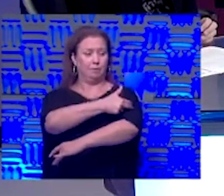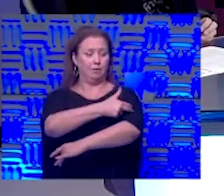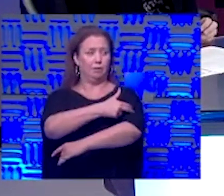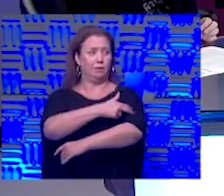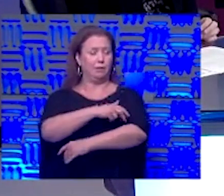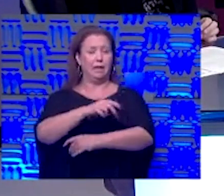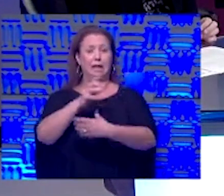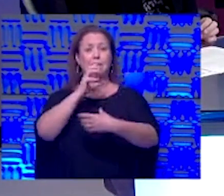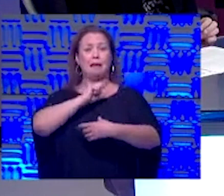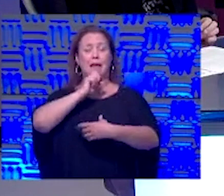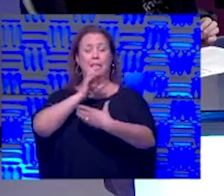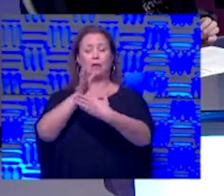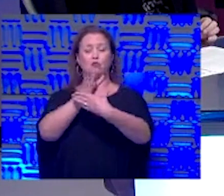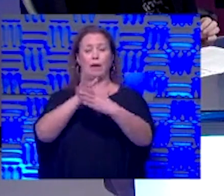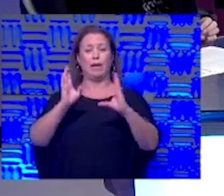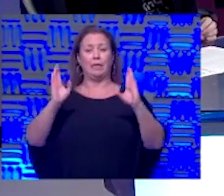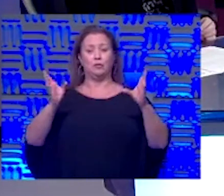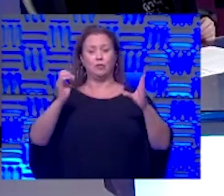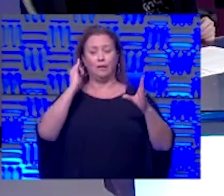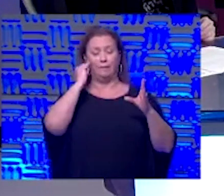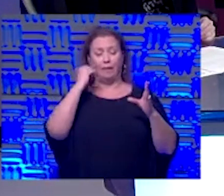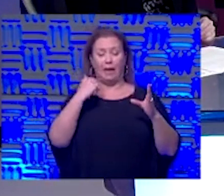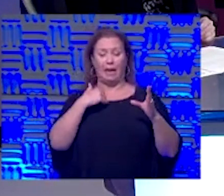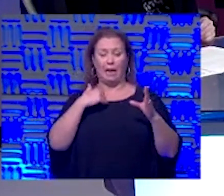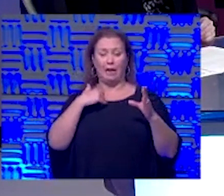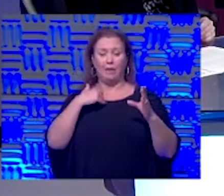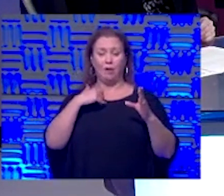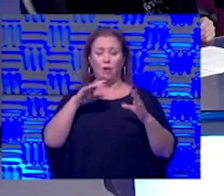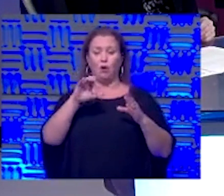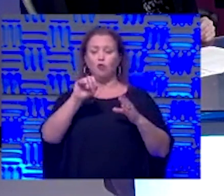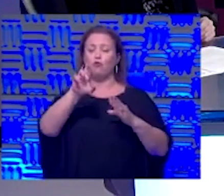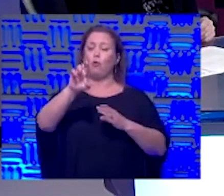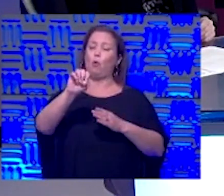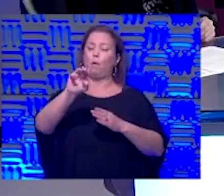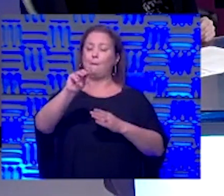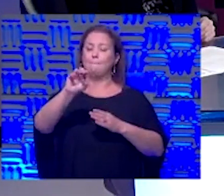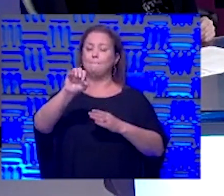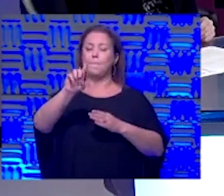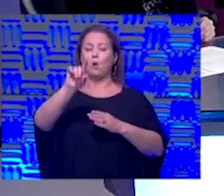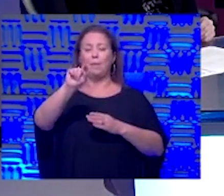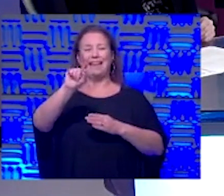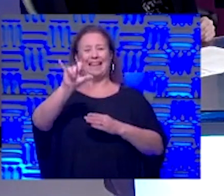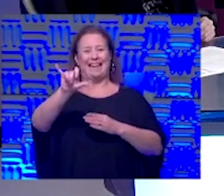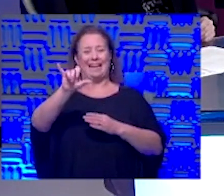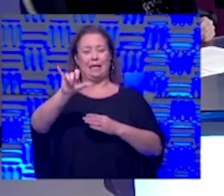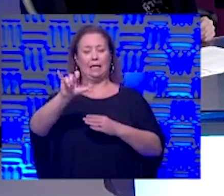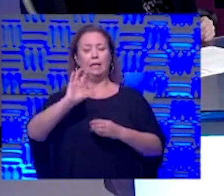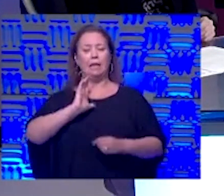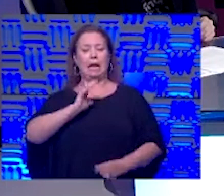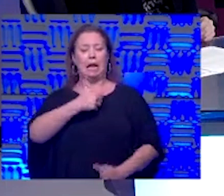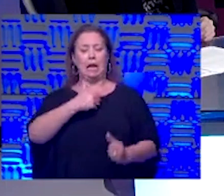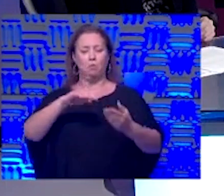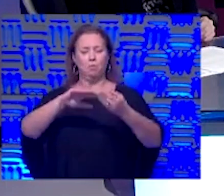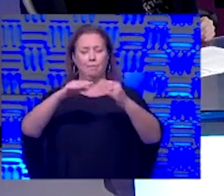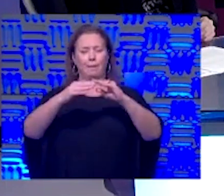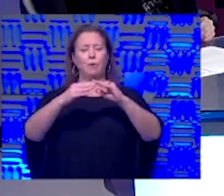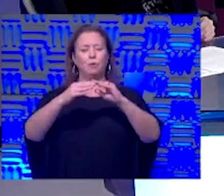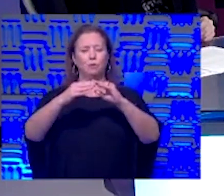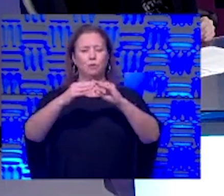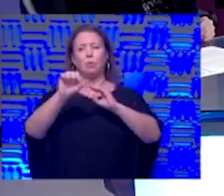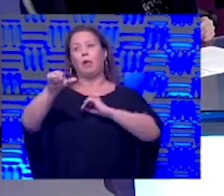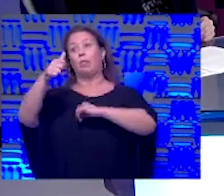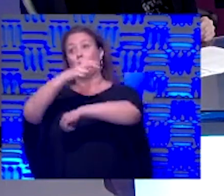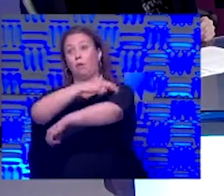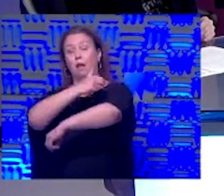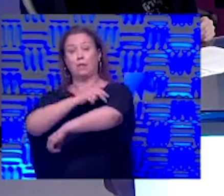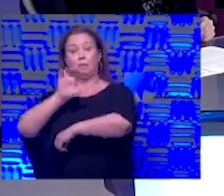age ranges, if they have comorbidities, and if our numbers, if the other